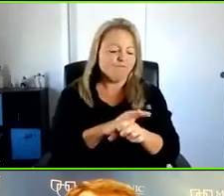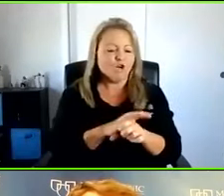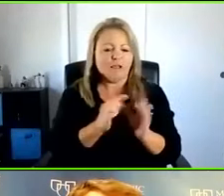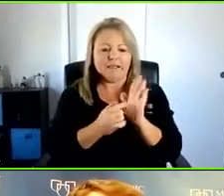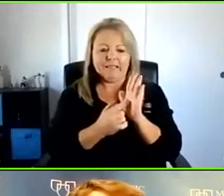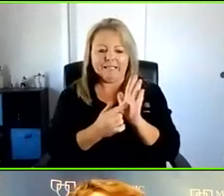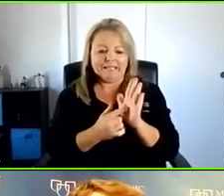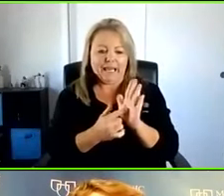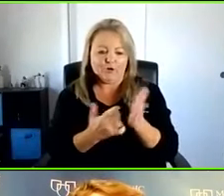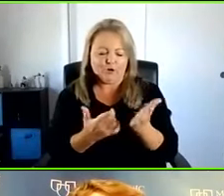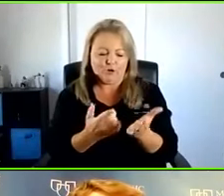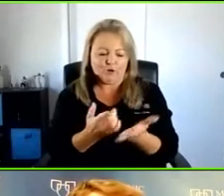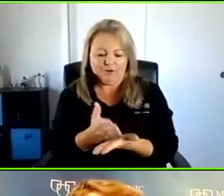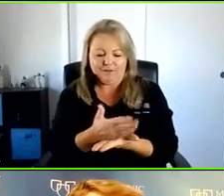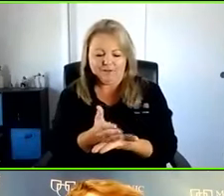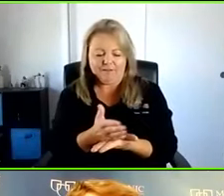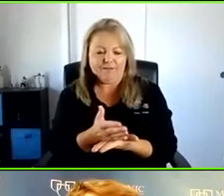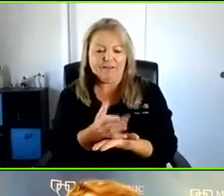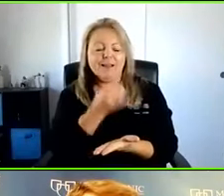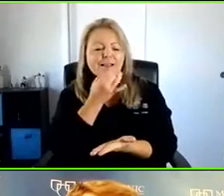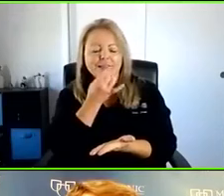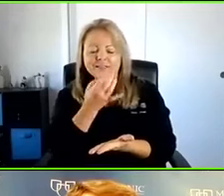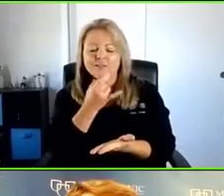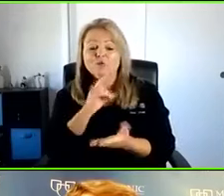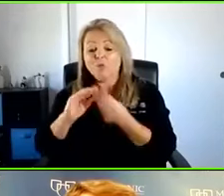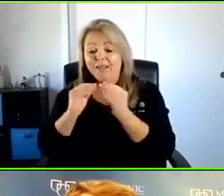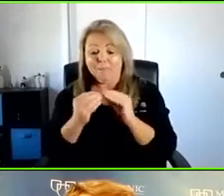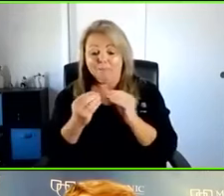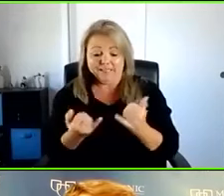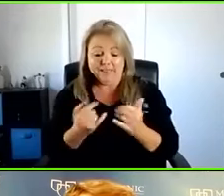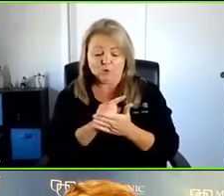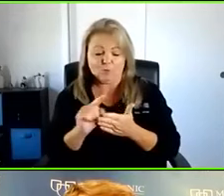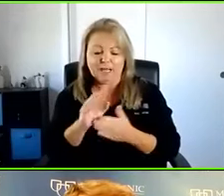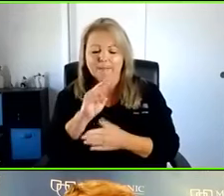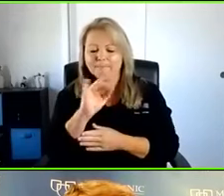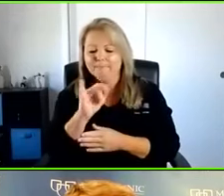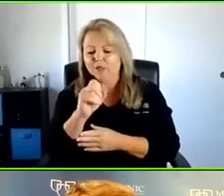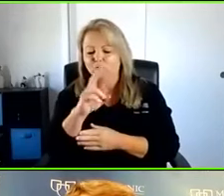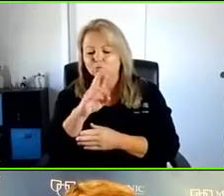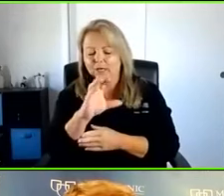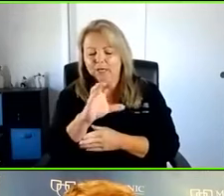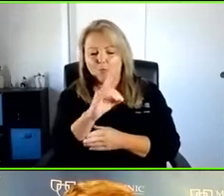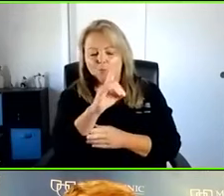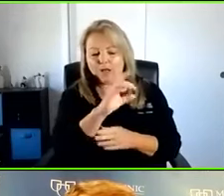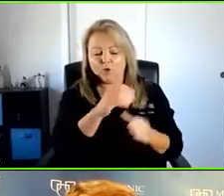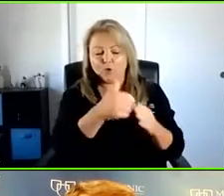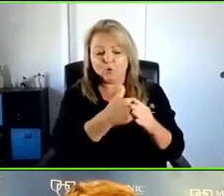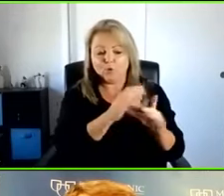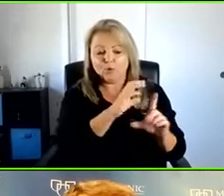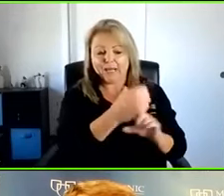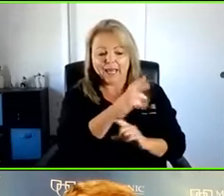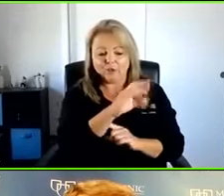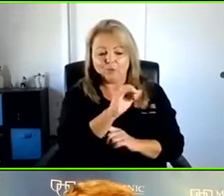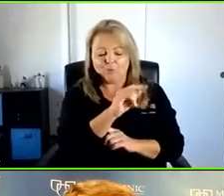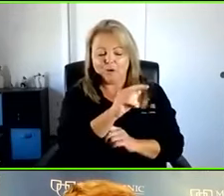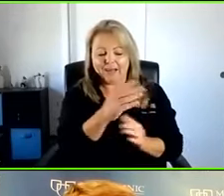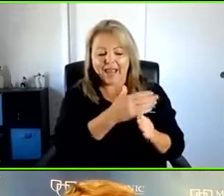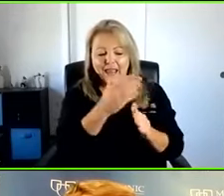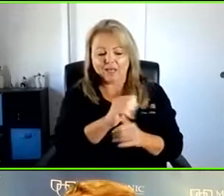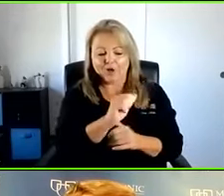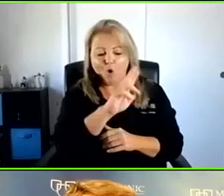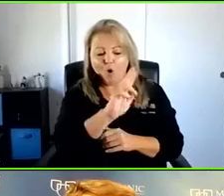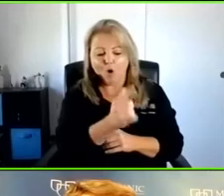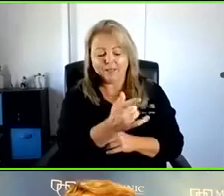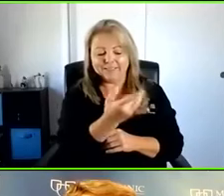as we looked at the overall numbers this week, based on metric 1, the new case rate, for the week ending August 18th, our new case